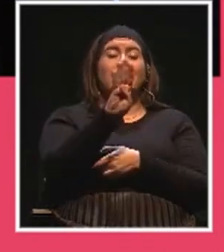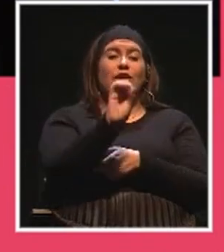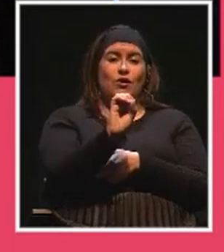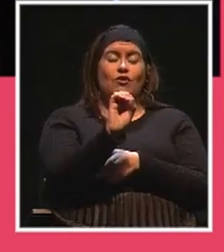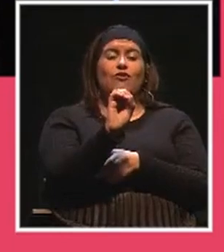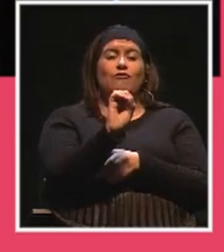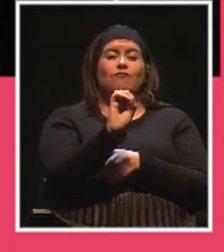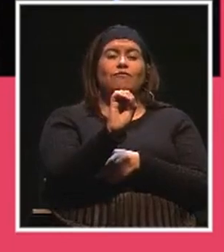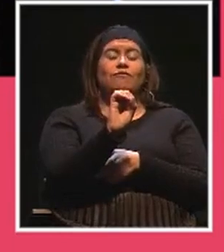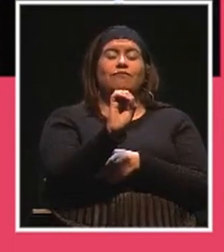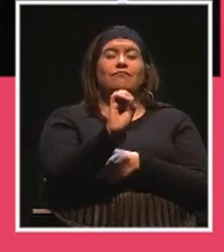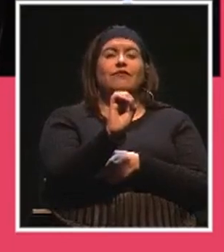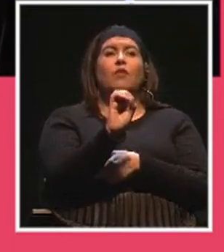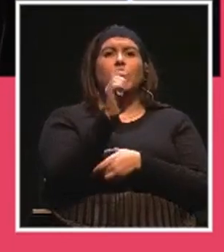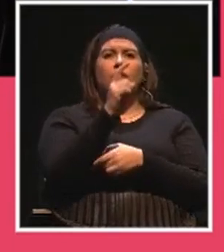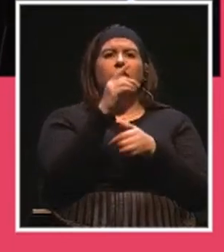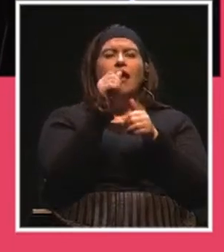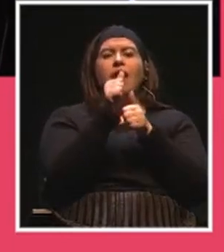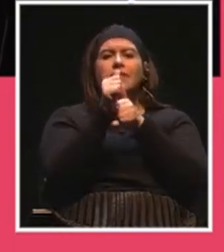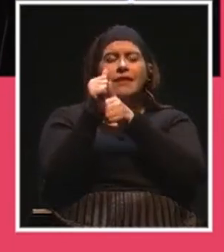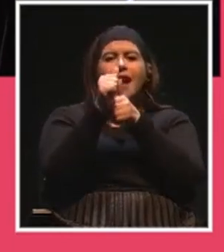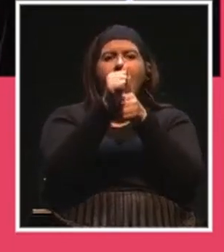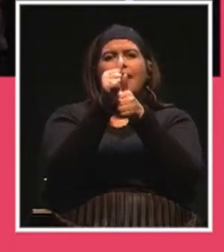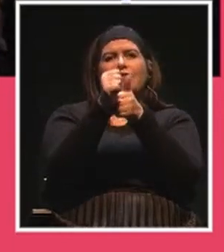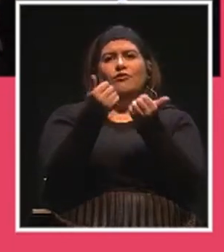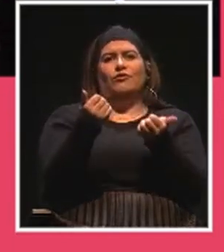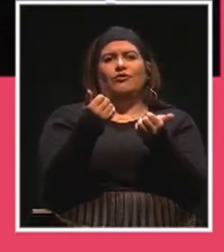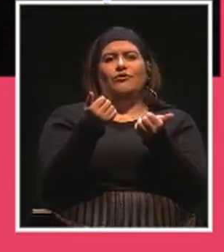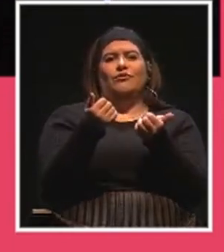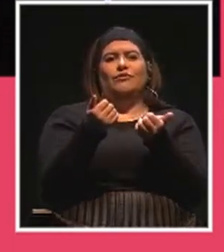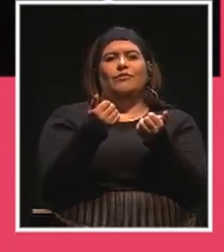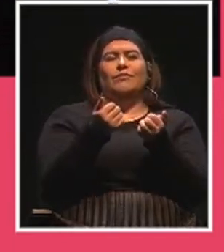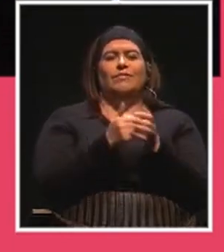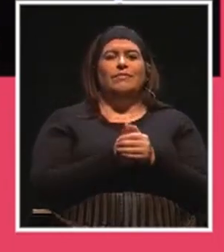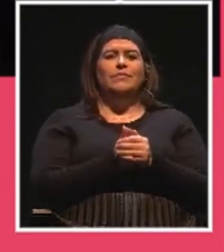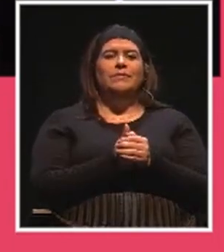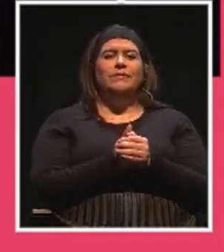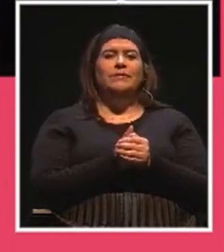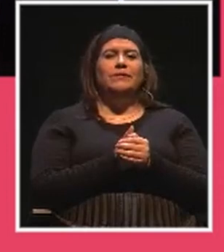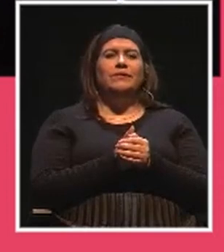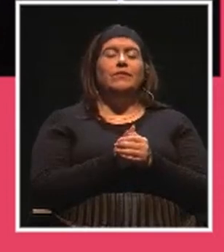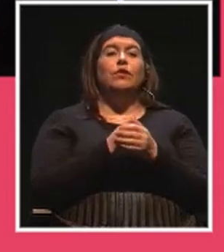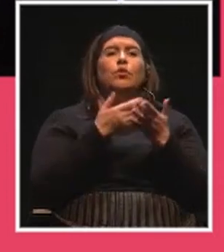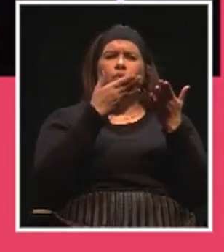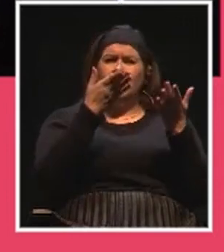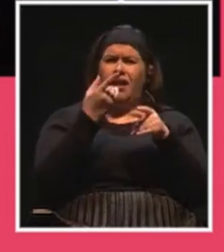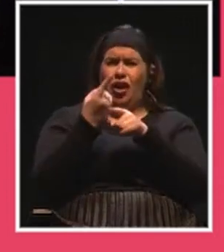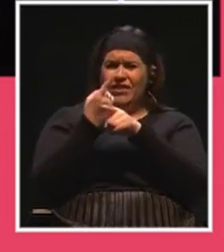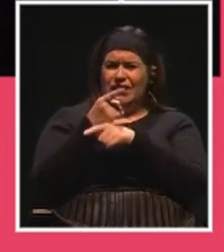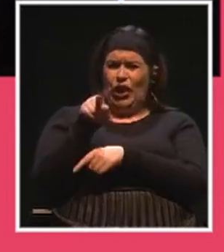guide or something, or some kind of online thing and it's that thing, you were talking about it.